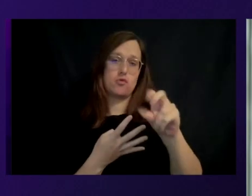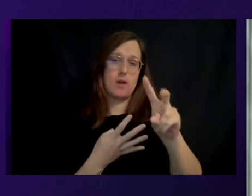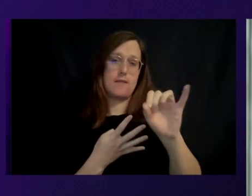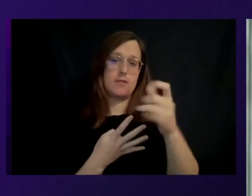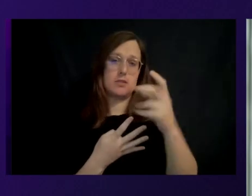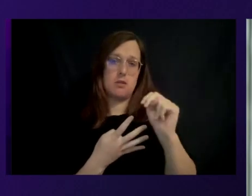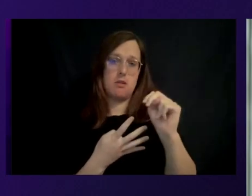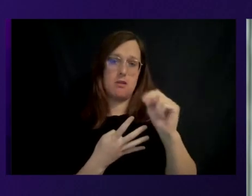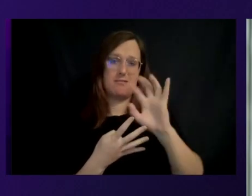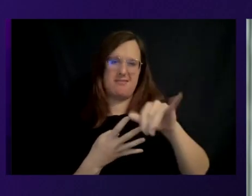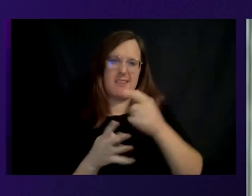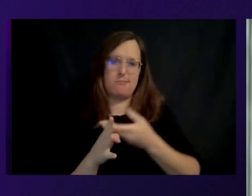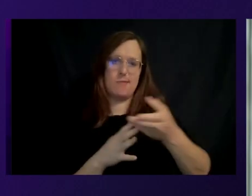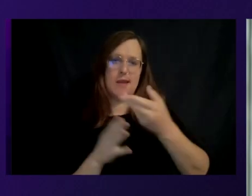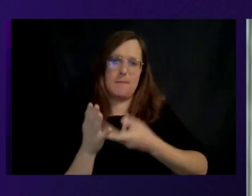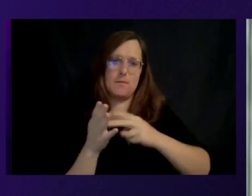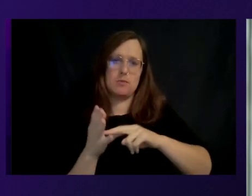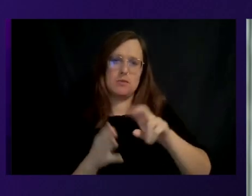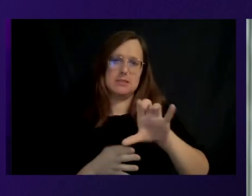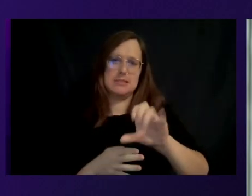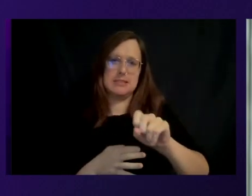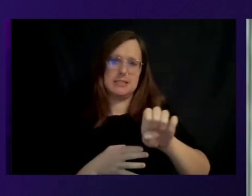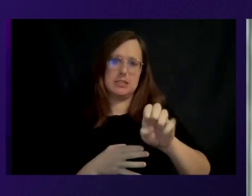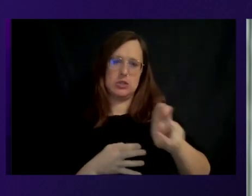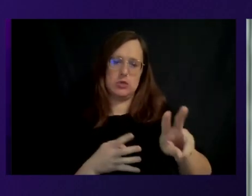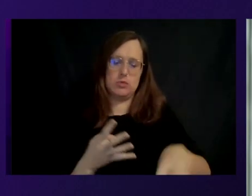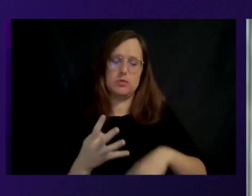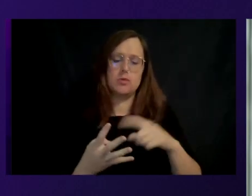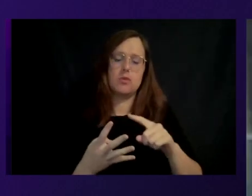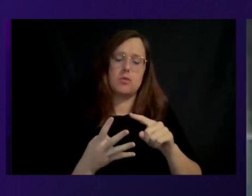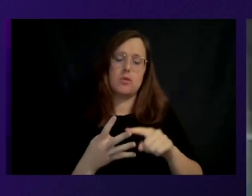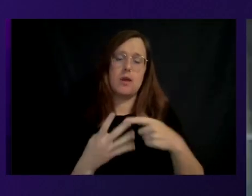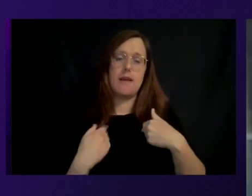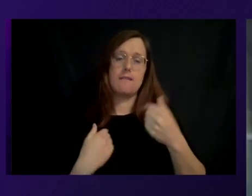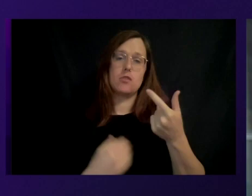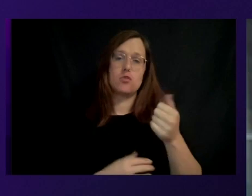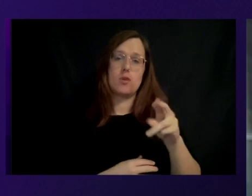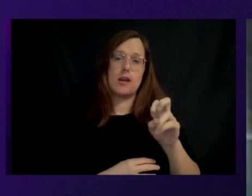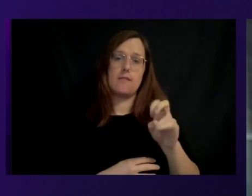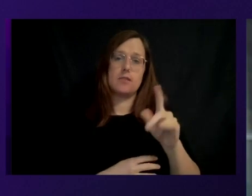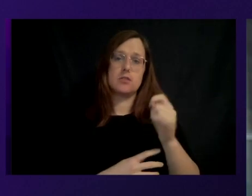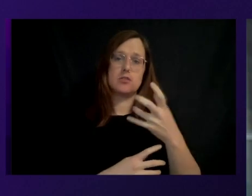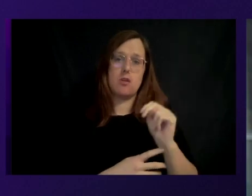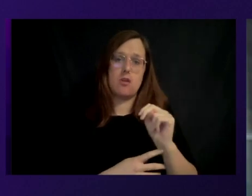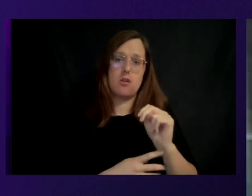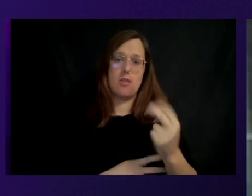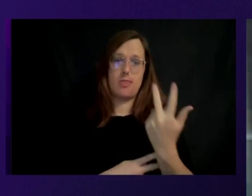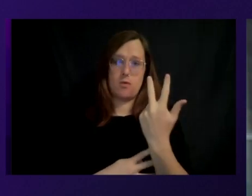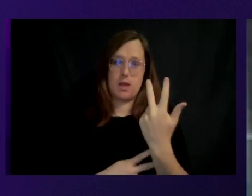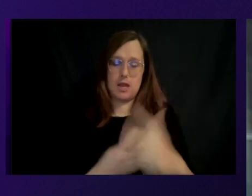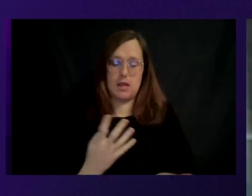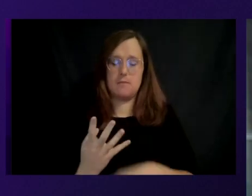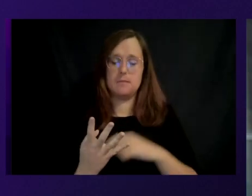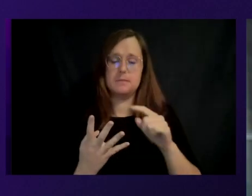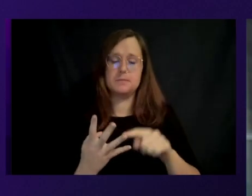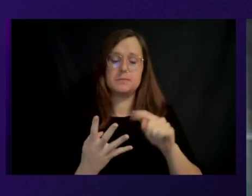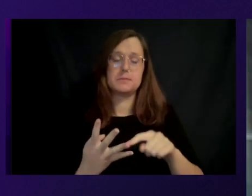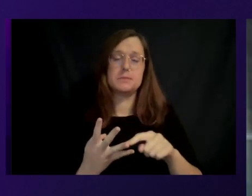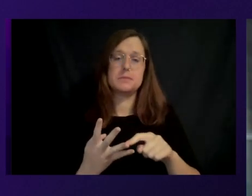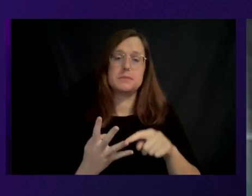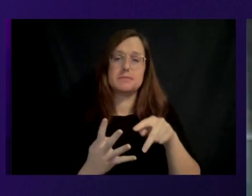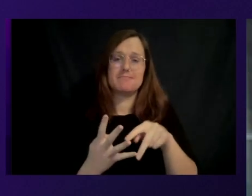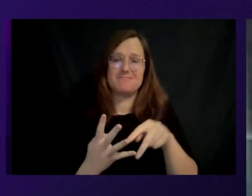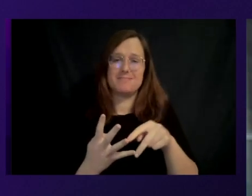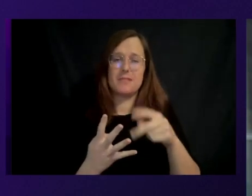third generation of Graviton, Graviton 3, in 2022. Our next two product lines are part of our ML portfolio, Trainium